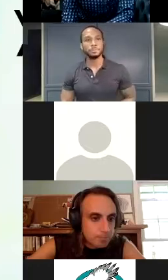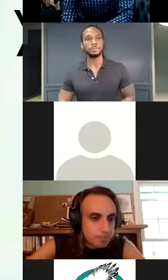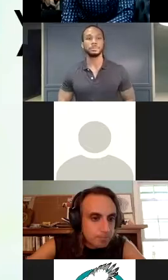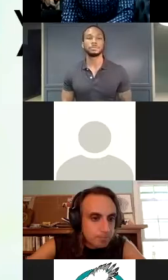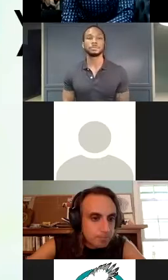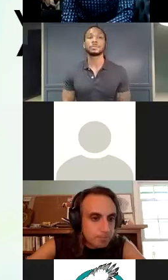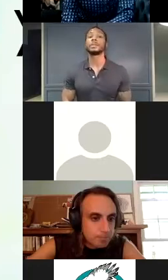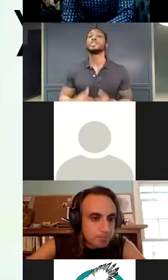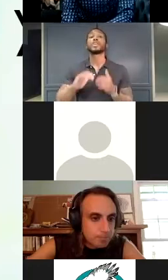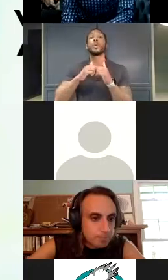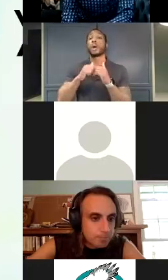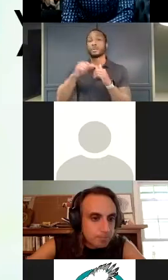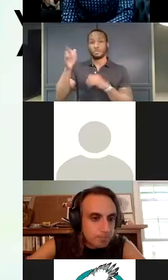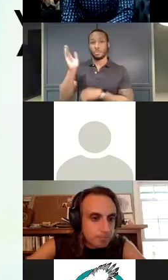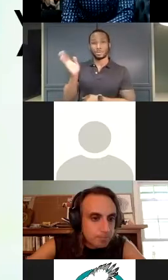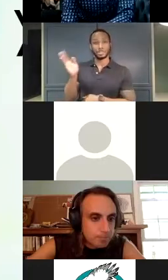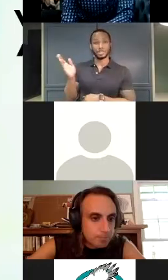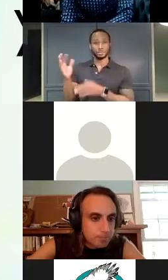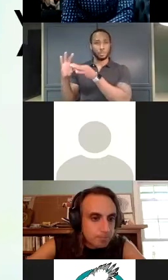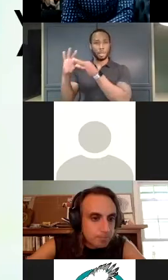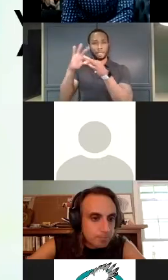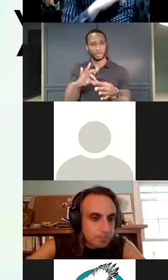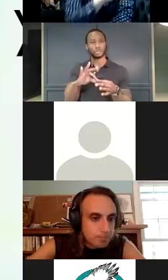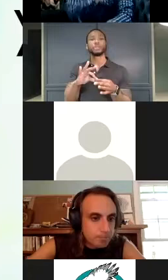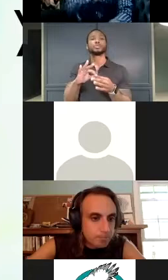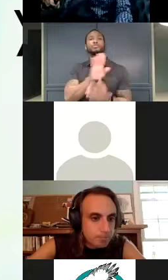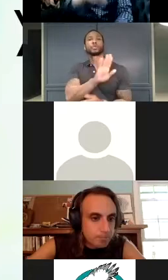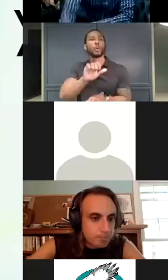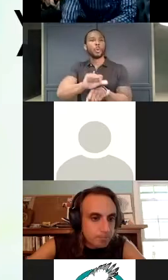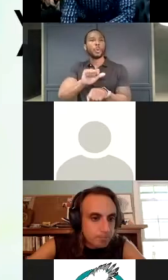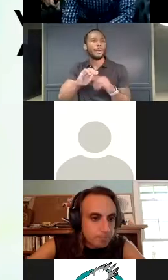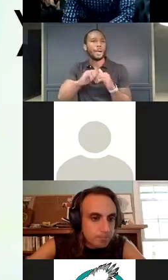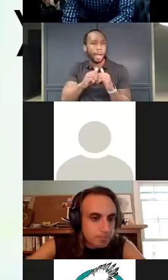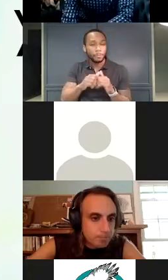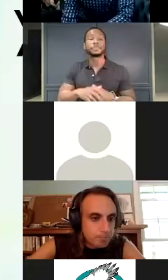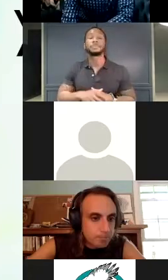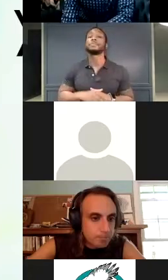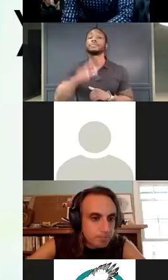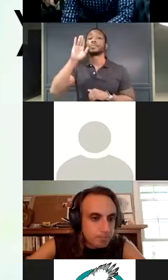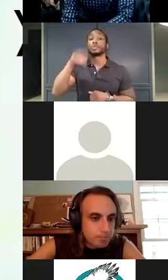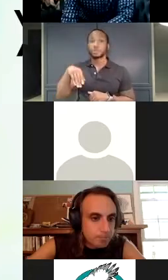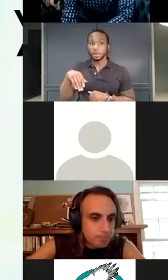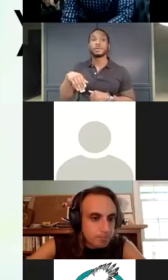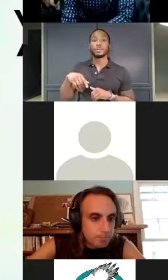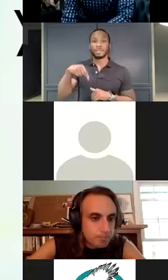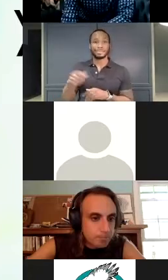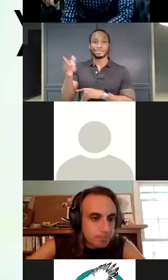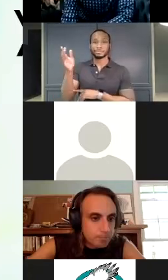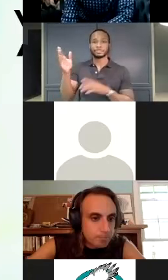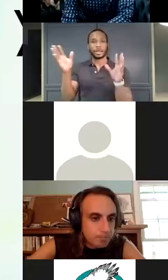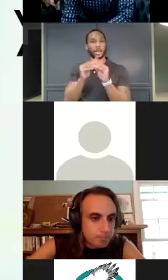So how is this presentation relevant to your work? So, you know, where this whole conference is about